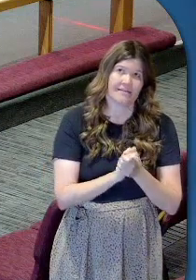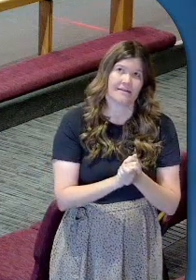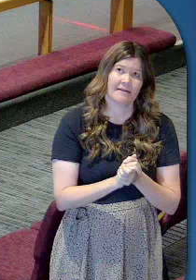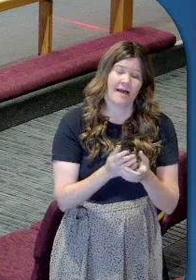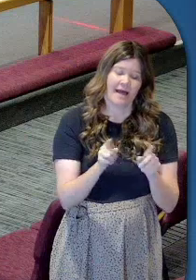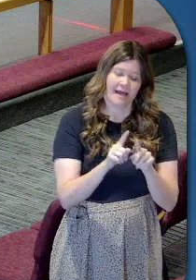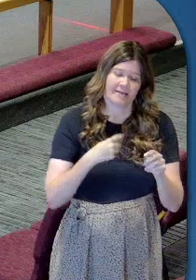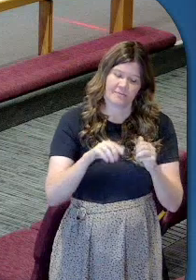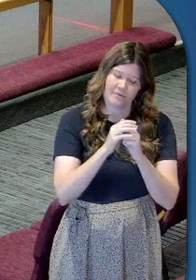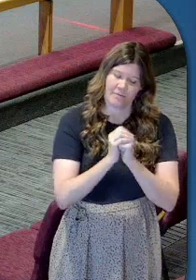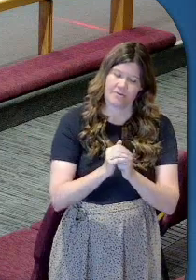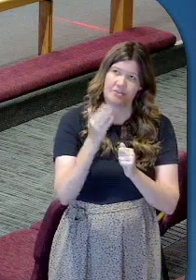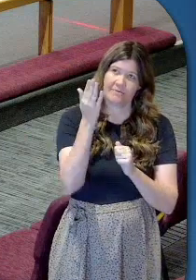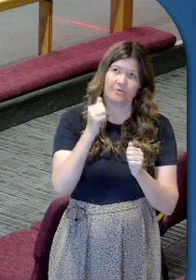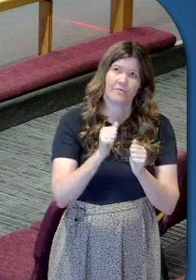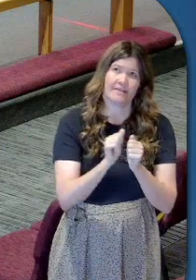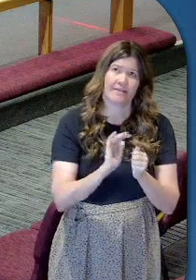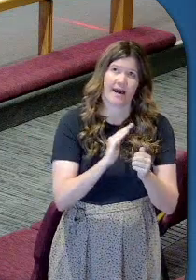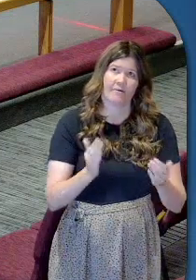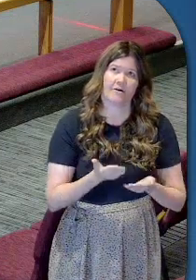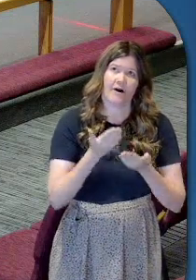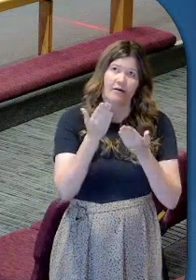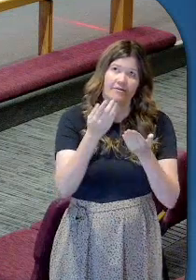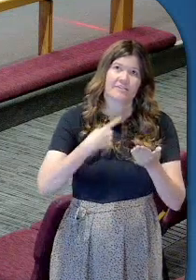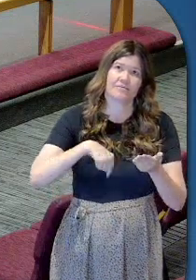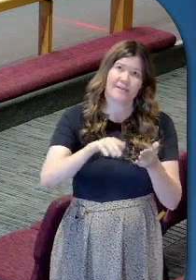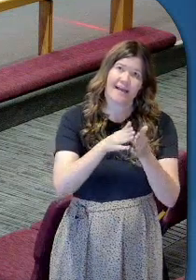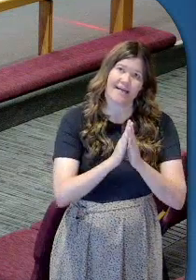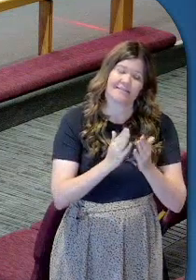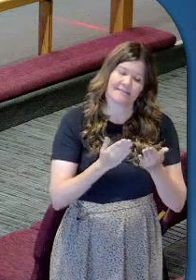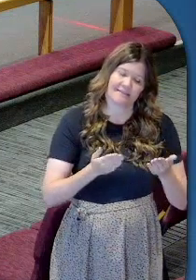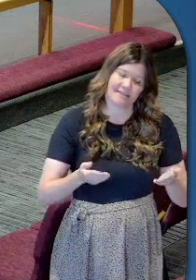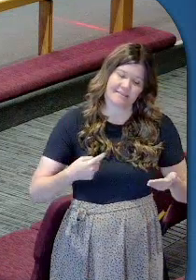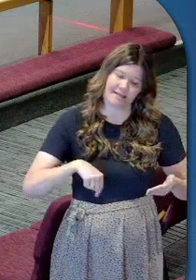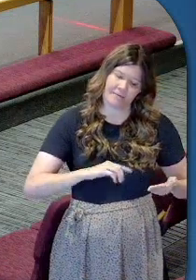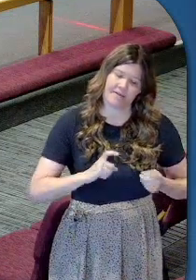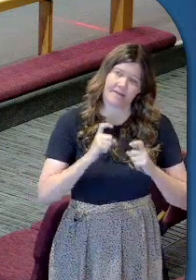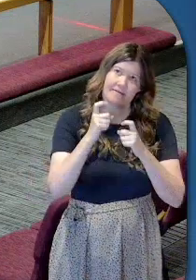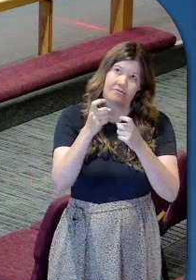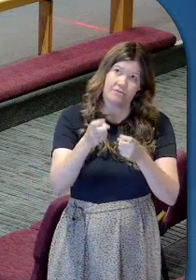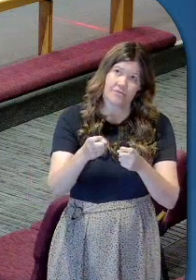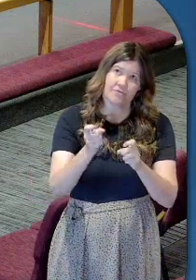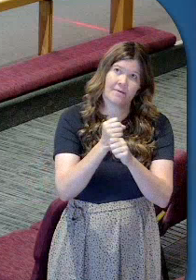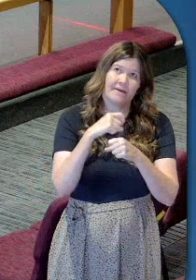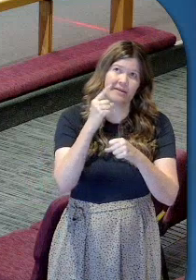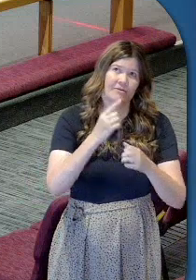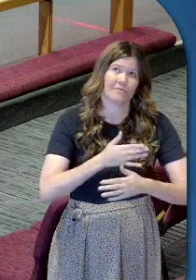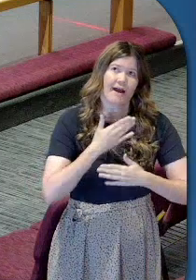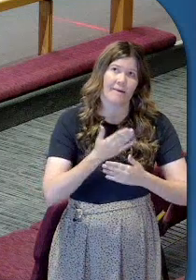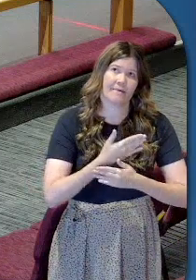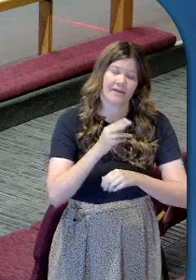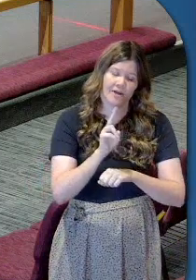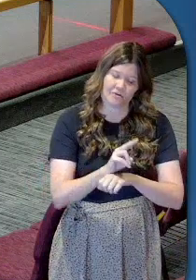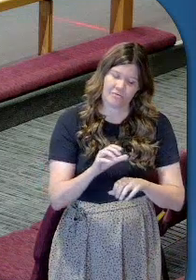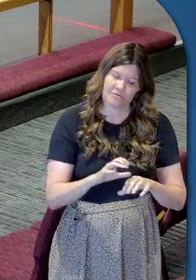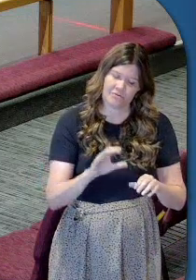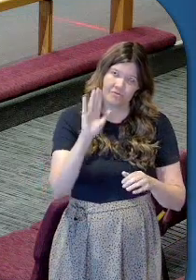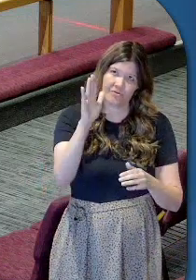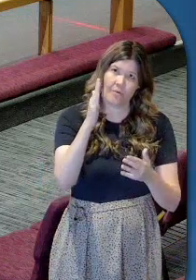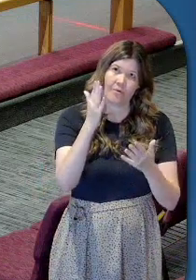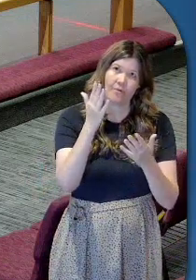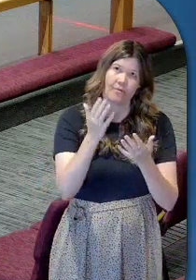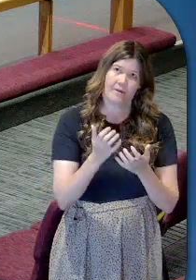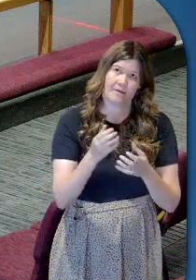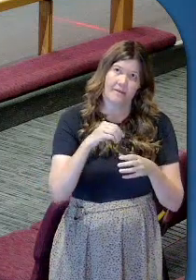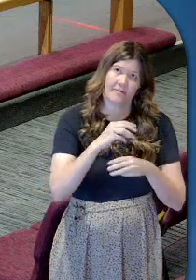we worship You with our tithes and our offerings, we ask that what we bring will be pleasing in Your sight. Use them to accomplish Your good and gracious will in the world in